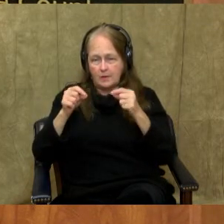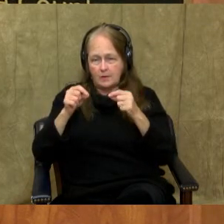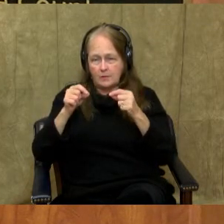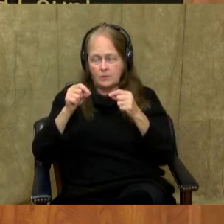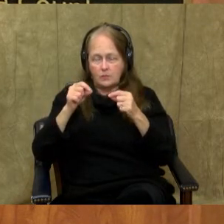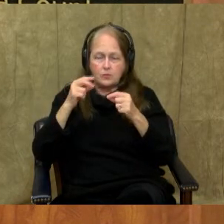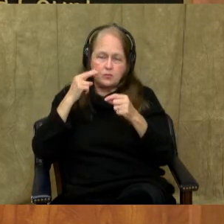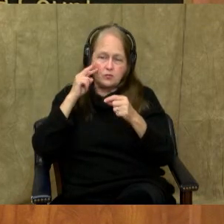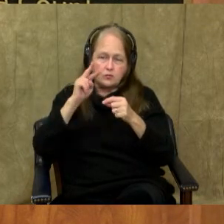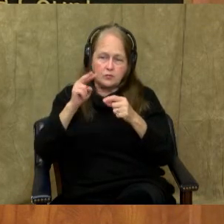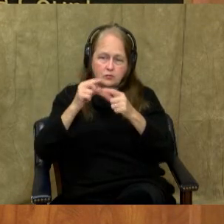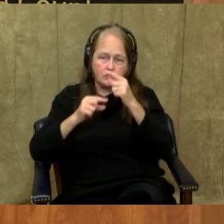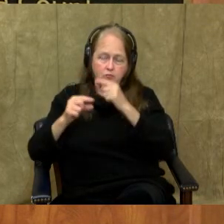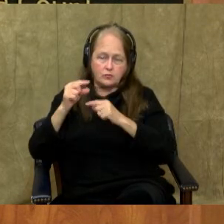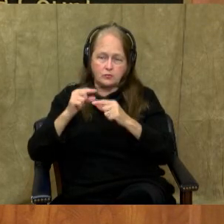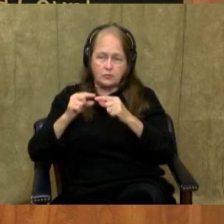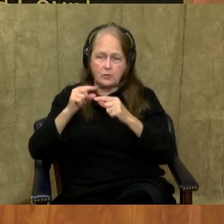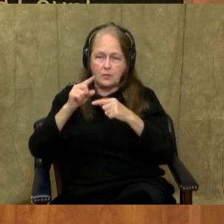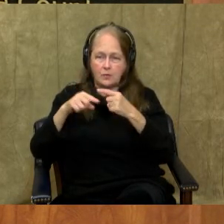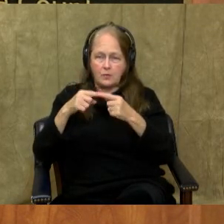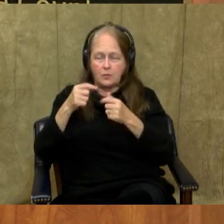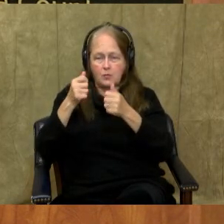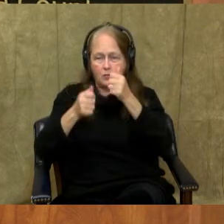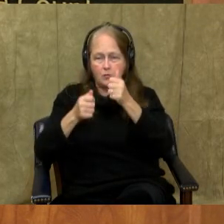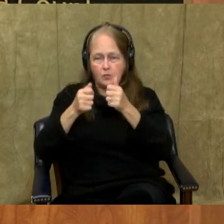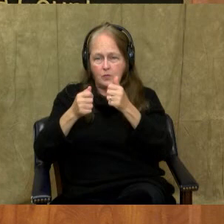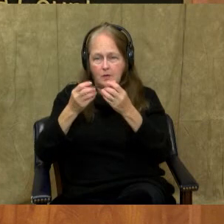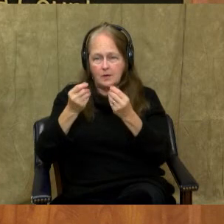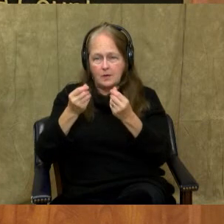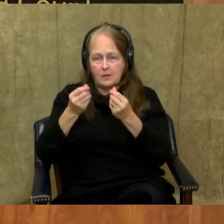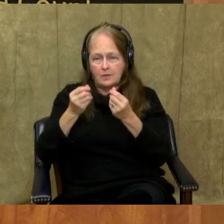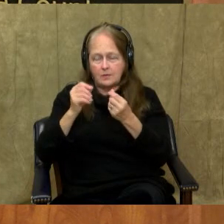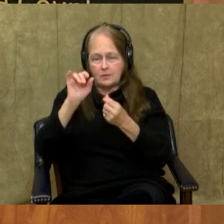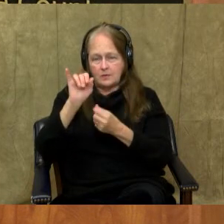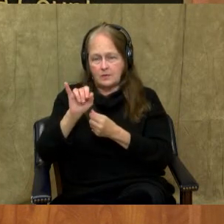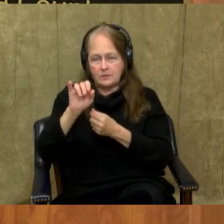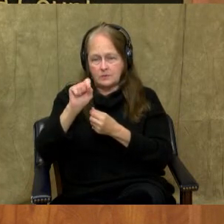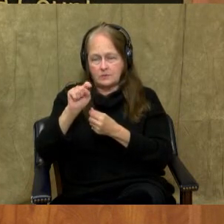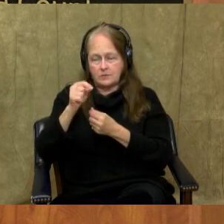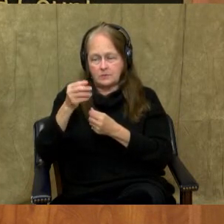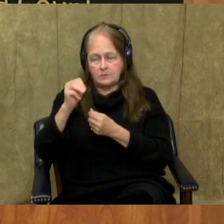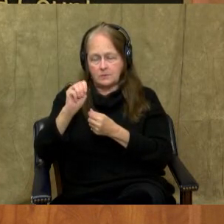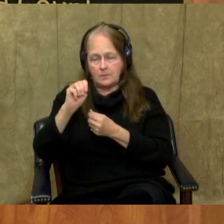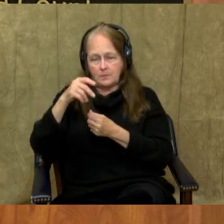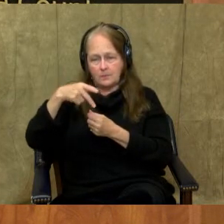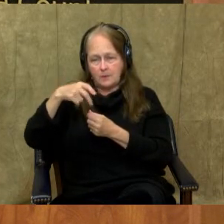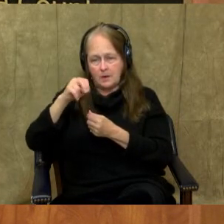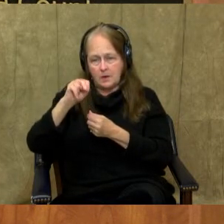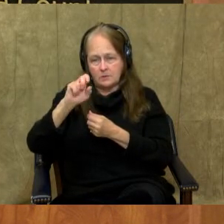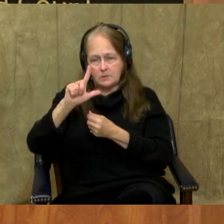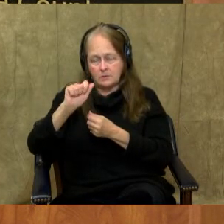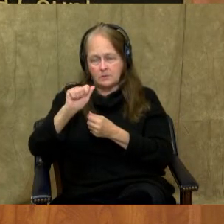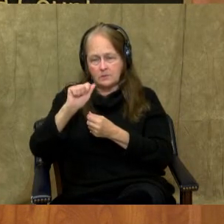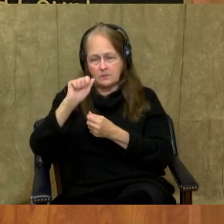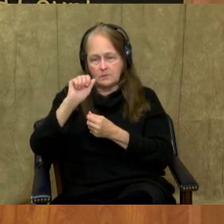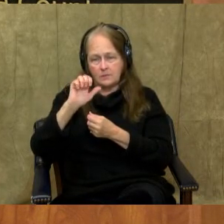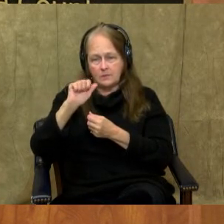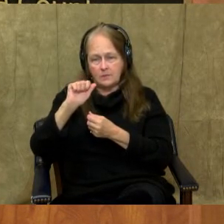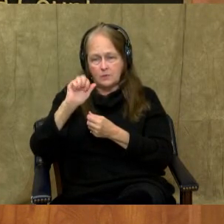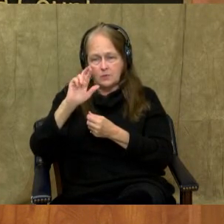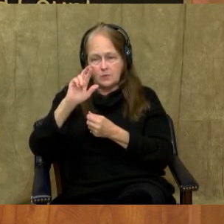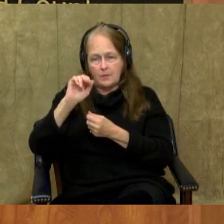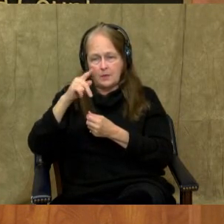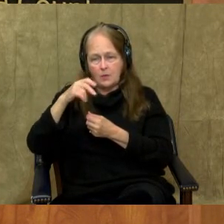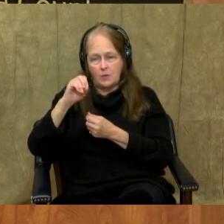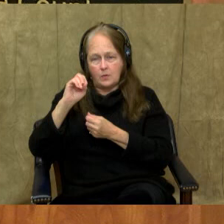Japan's physical geography can be classified as which of the following landforms? It is an isthmus, peninsula, archipelago, mainland,